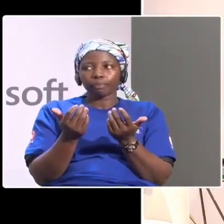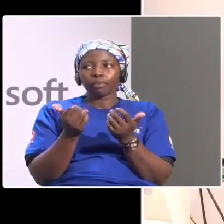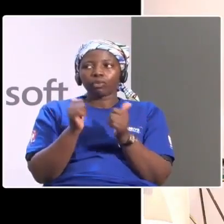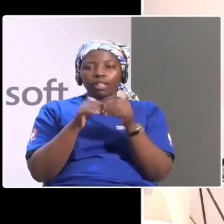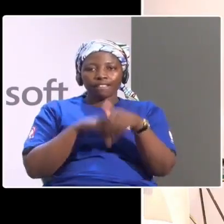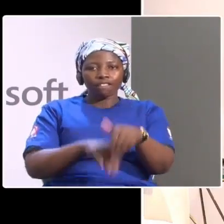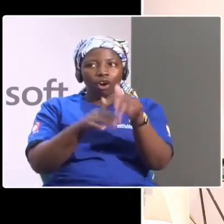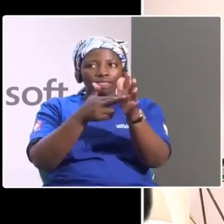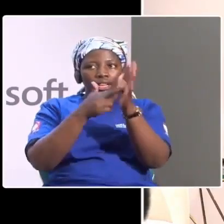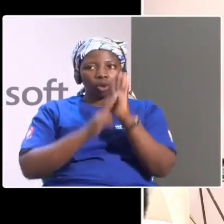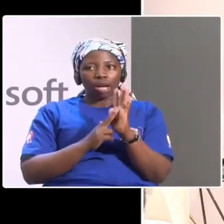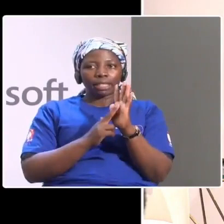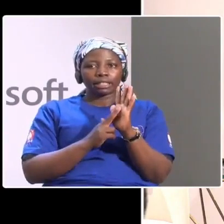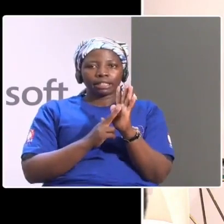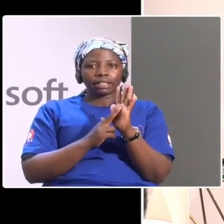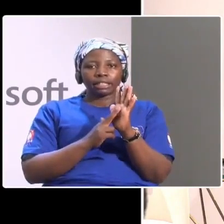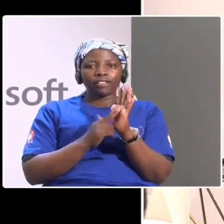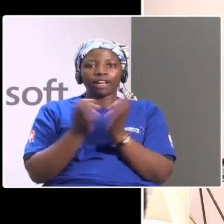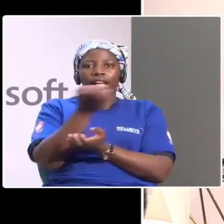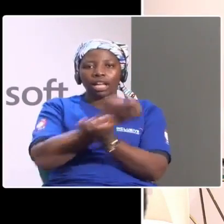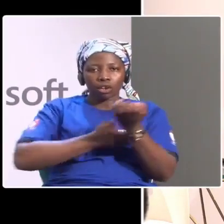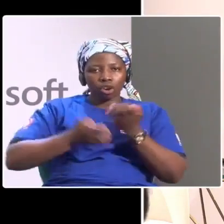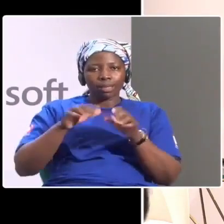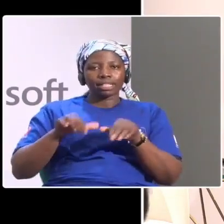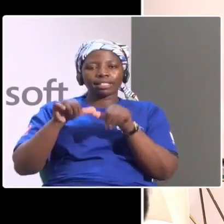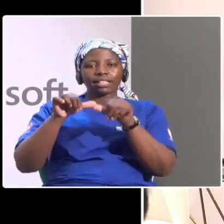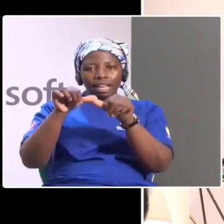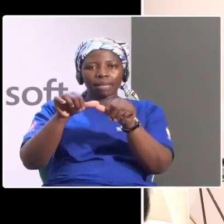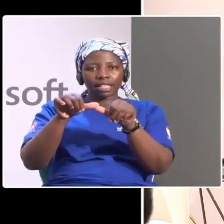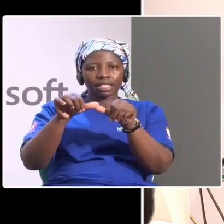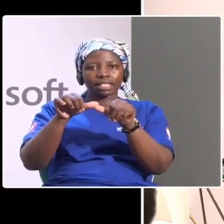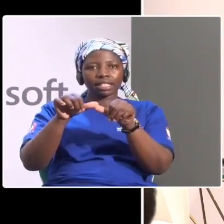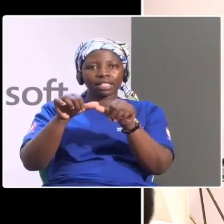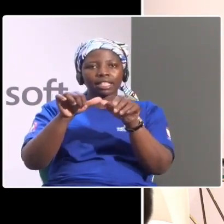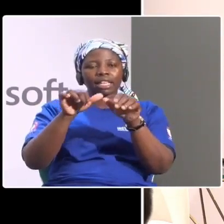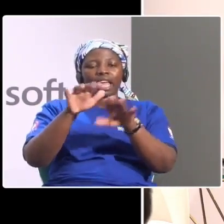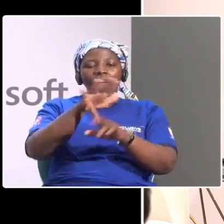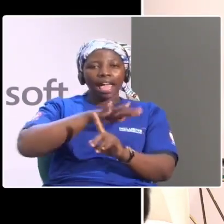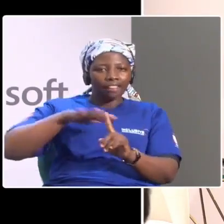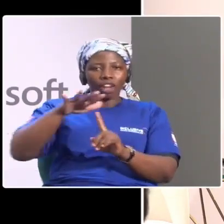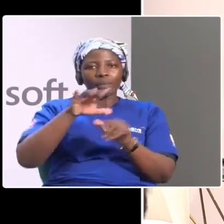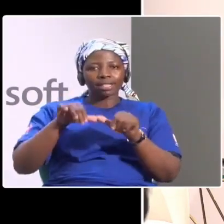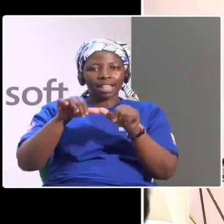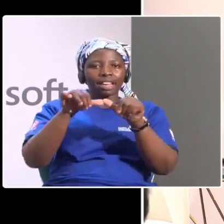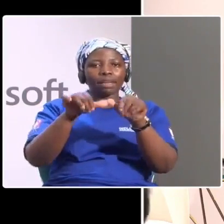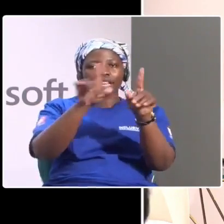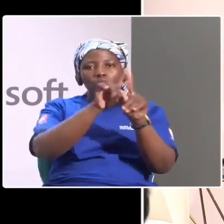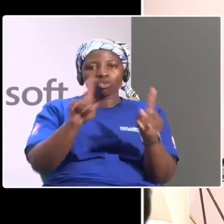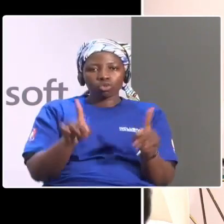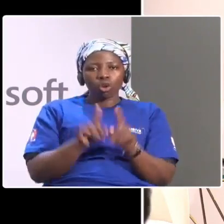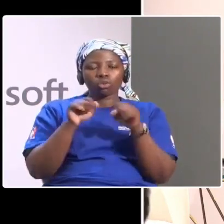comply with the requirements of economic sustainability, environment sustainability, and